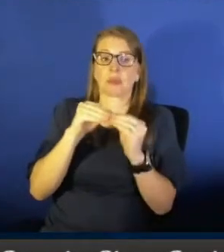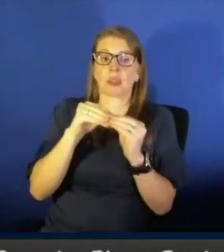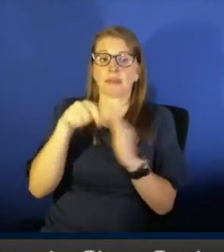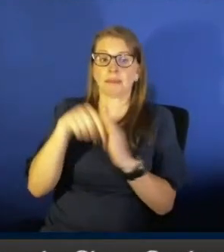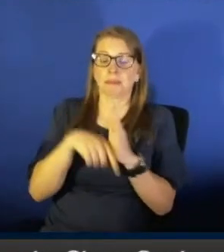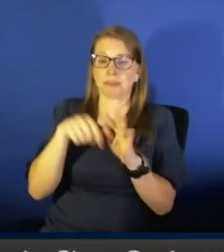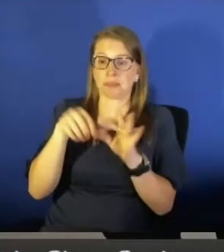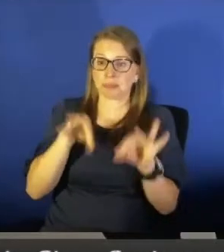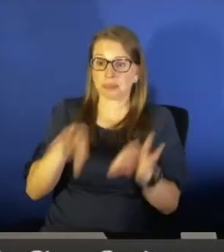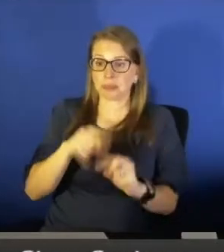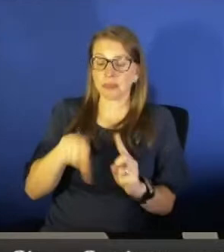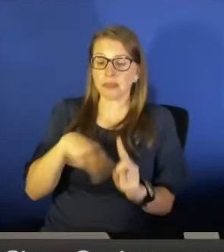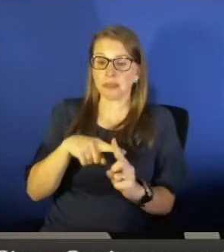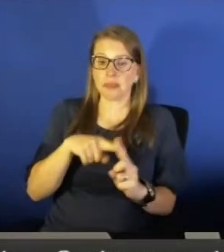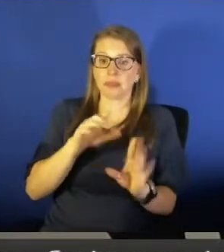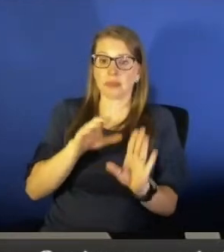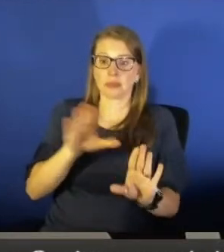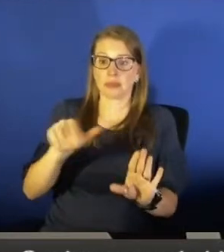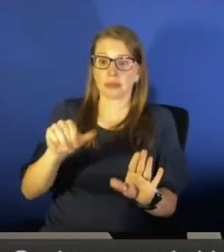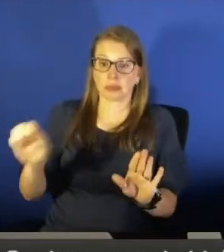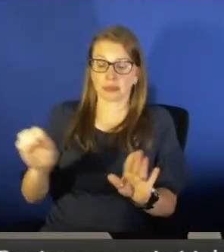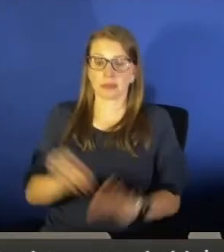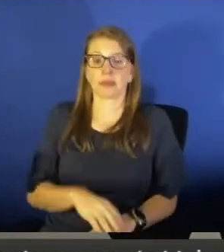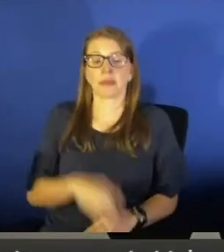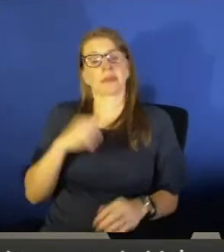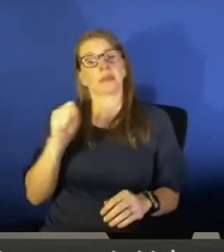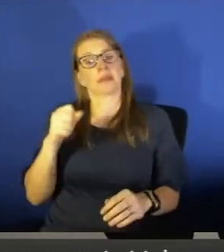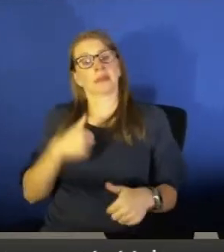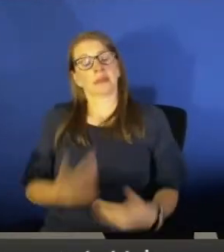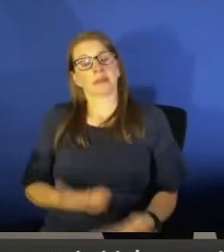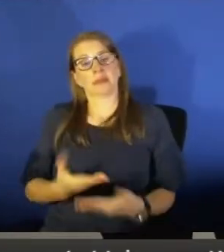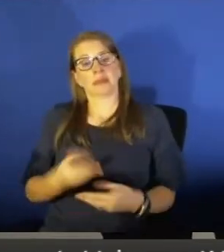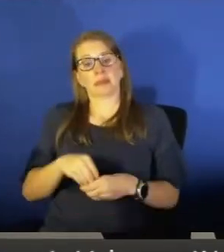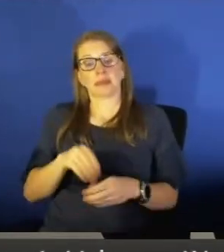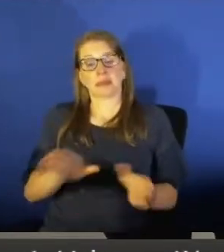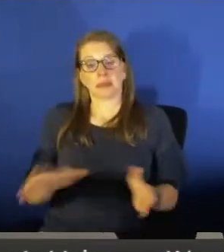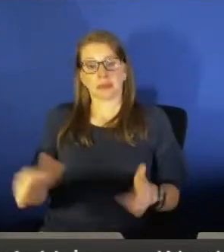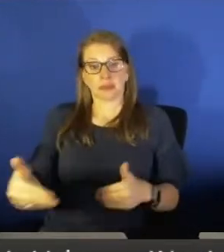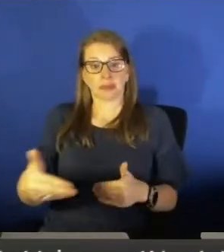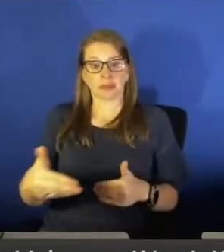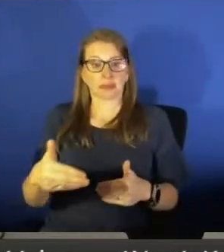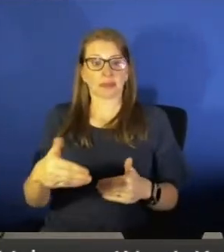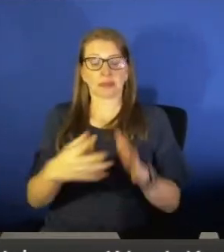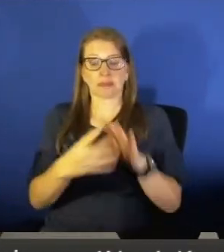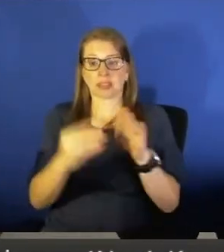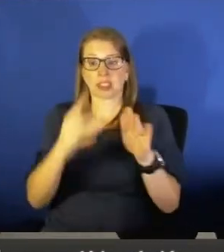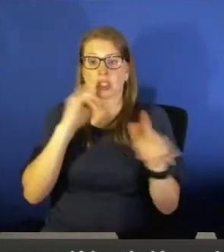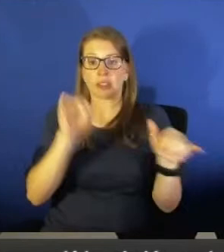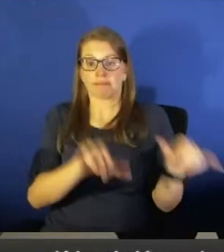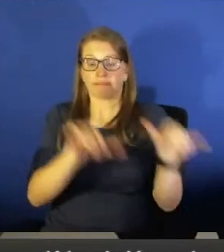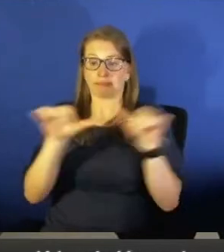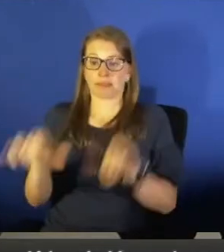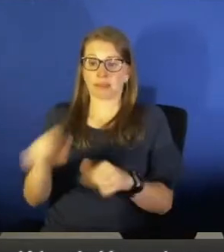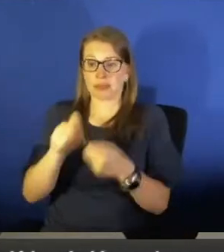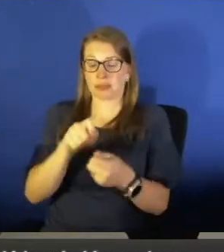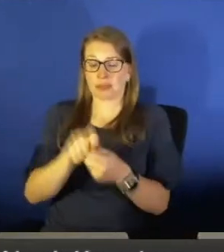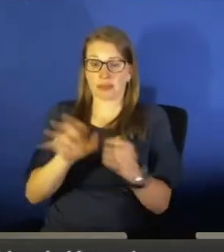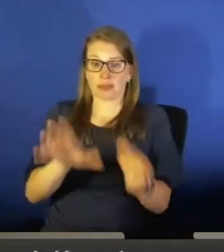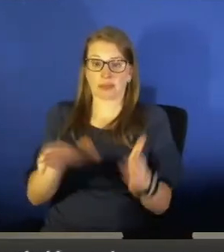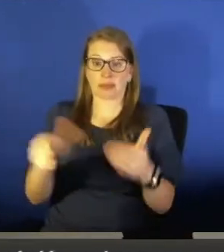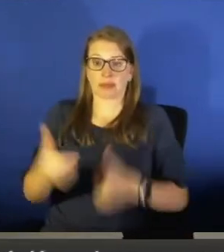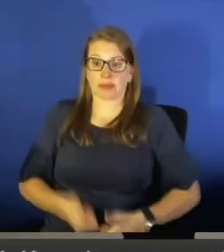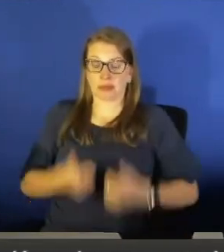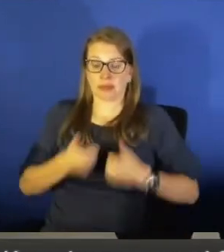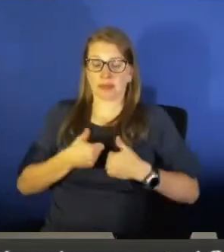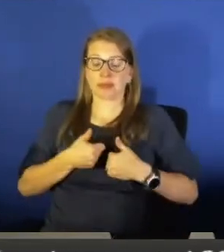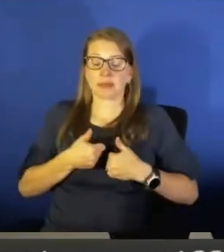Alexis? Yeah, I'm here in the room that has been replicated to look like the exact room where they saved Leticia's life with all the equipment. We have